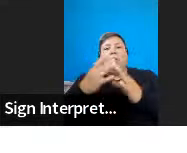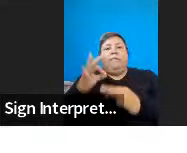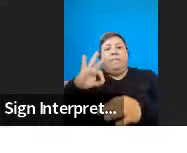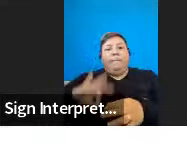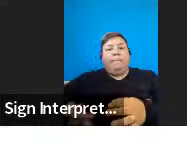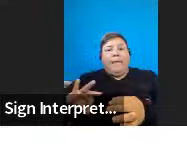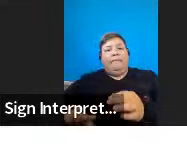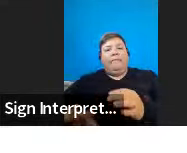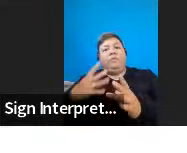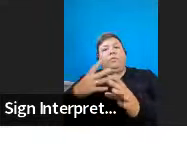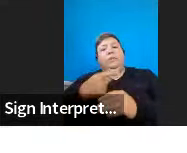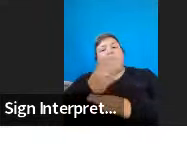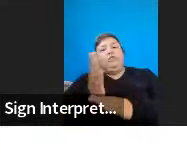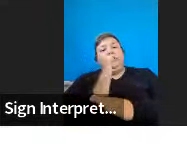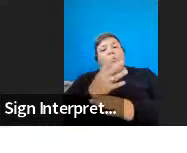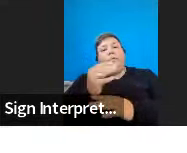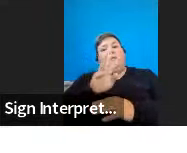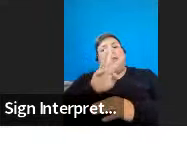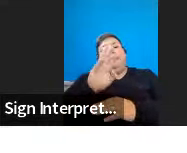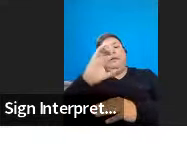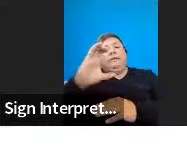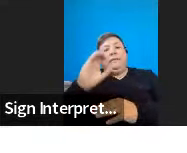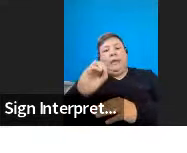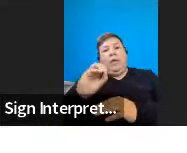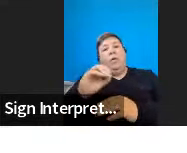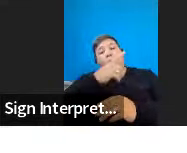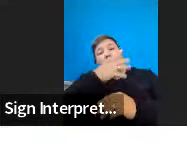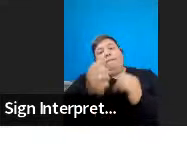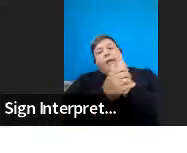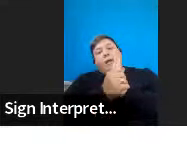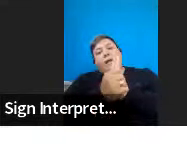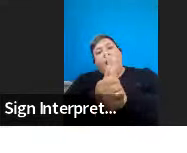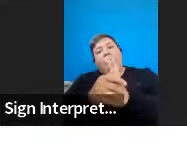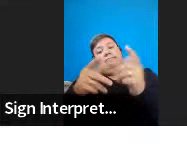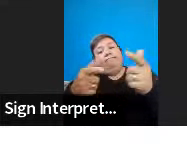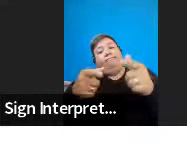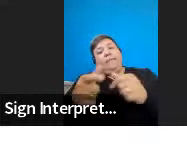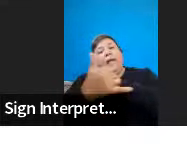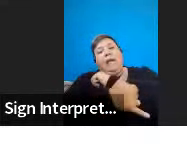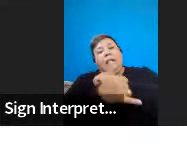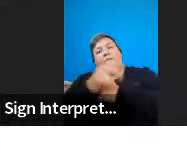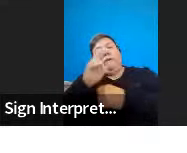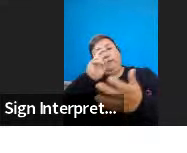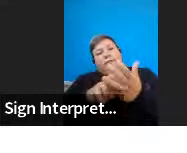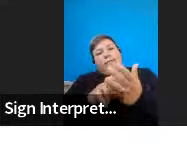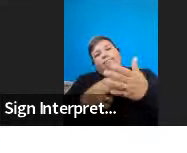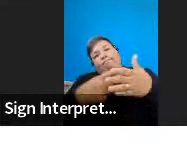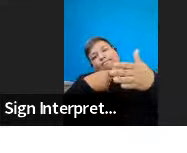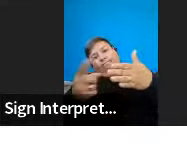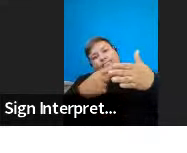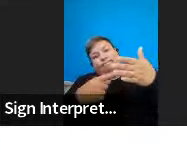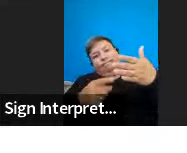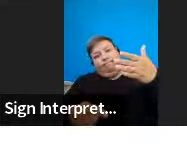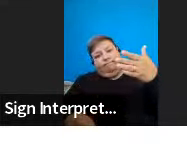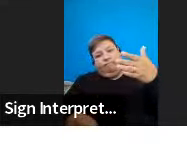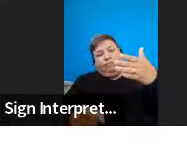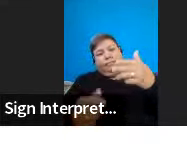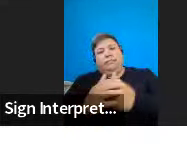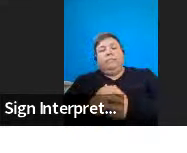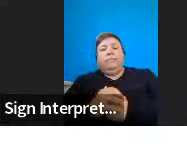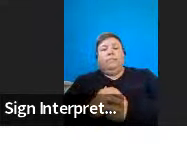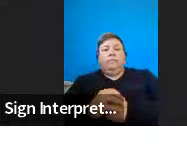are shared with the WCO as a guide to say this is what countries may look at as benefits for different segments. So